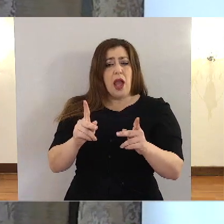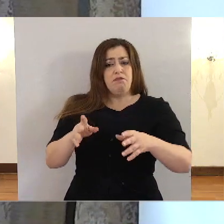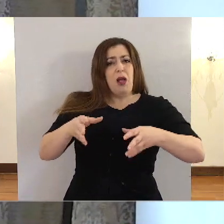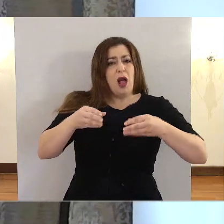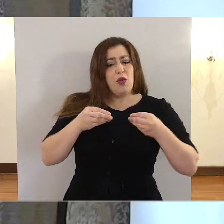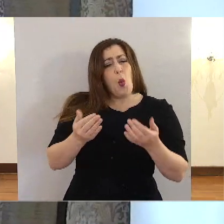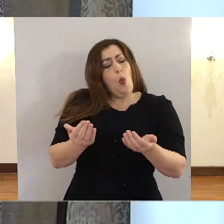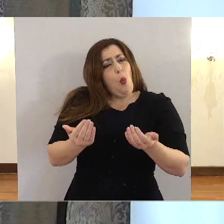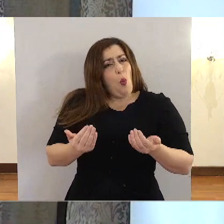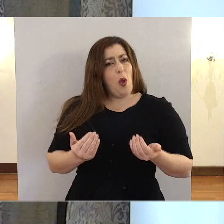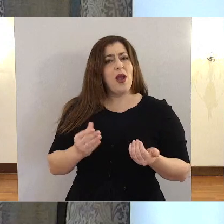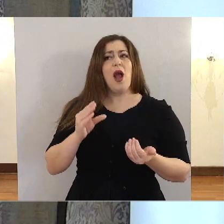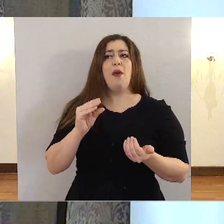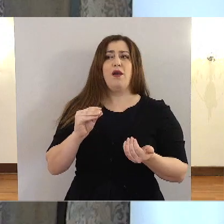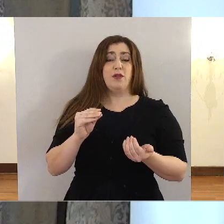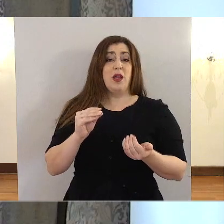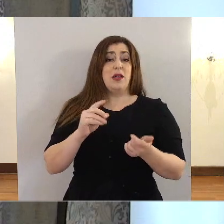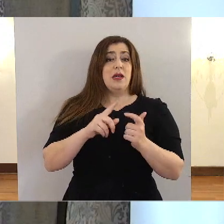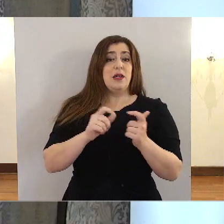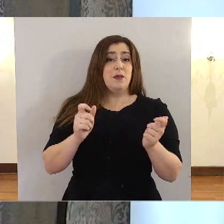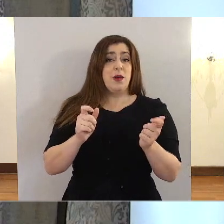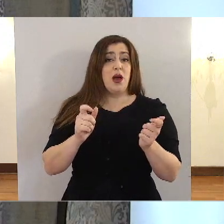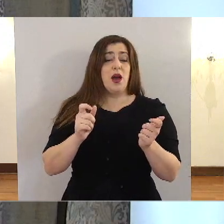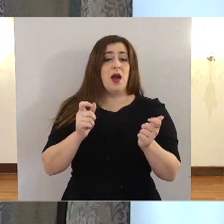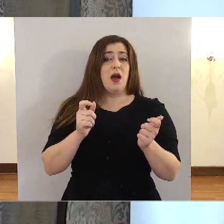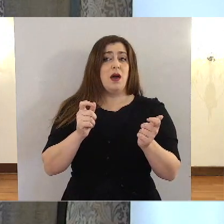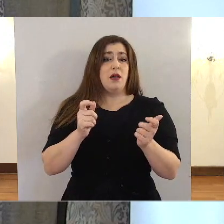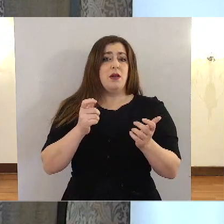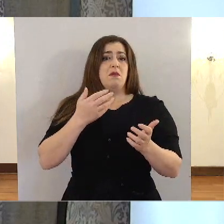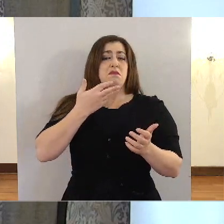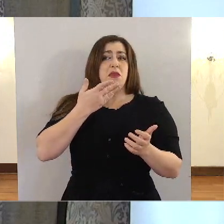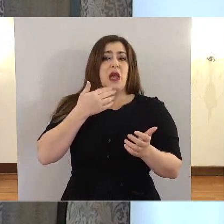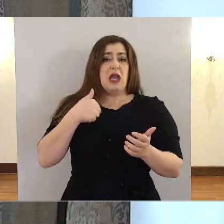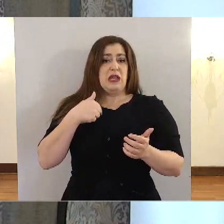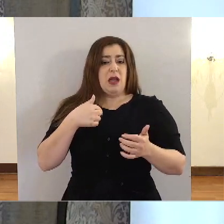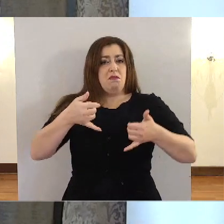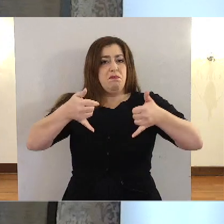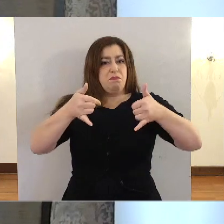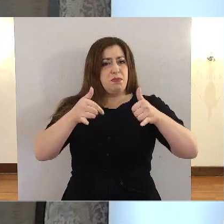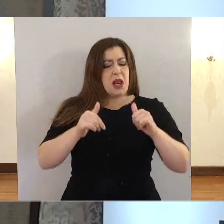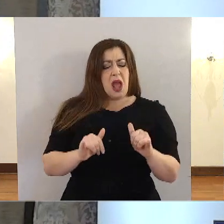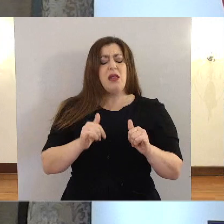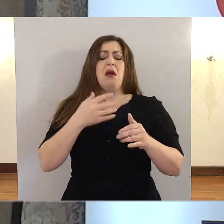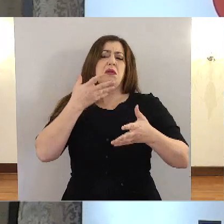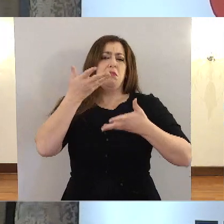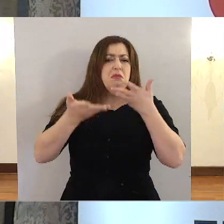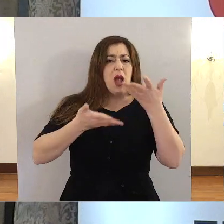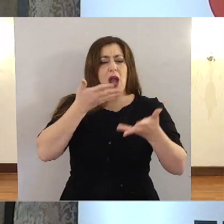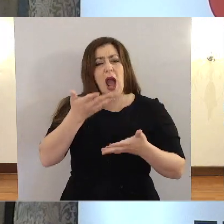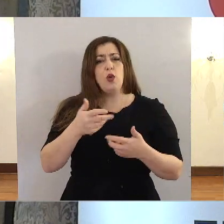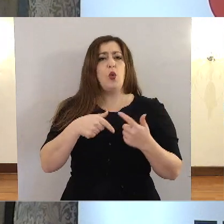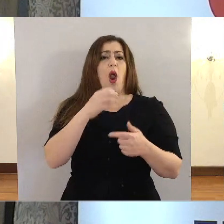I just disclosed how I'm doing. I just sat for my O-levels, so that's a big thing in our life, of